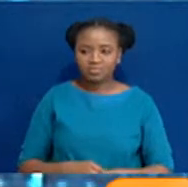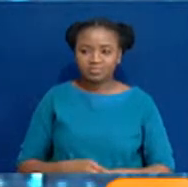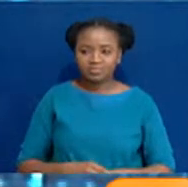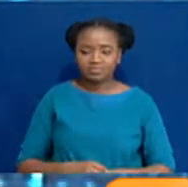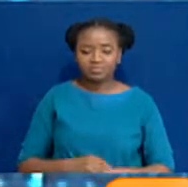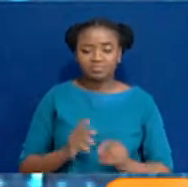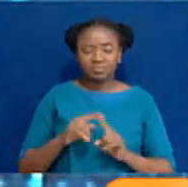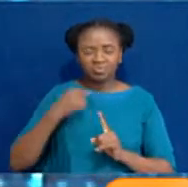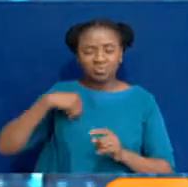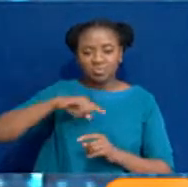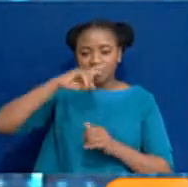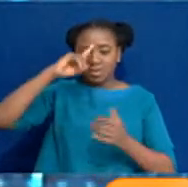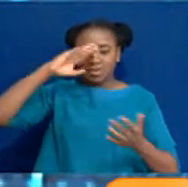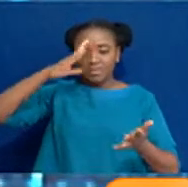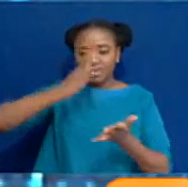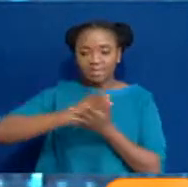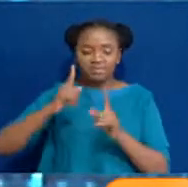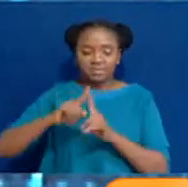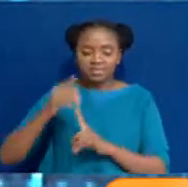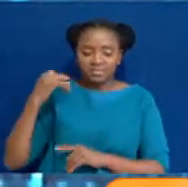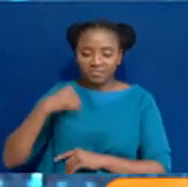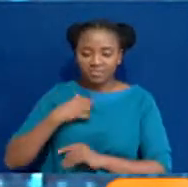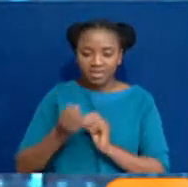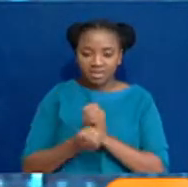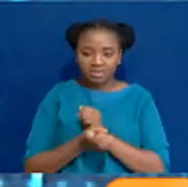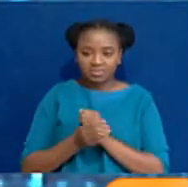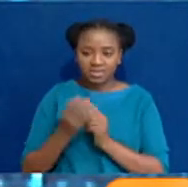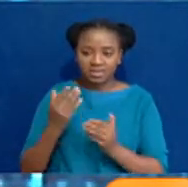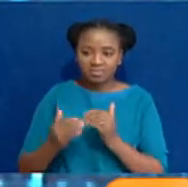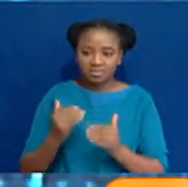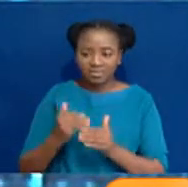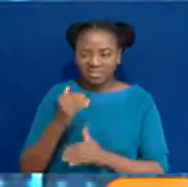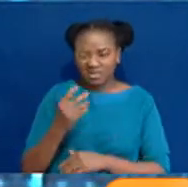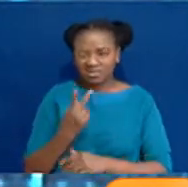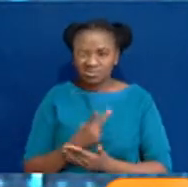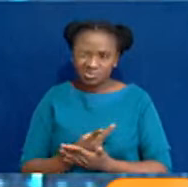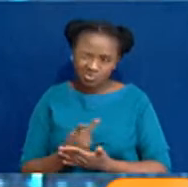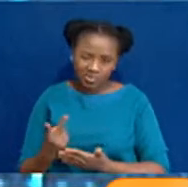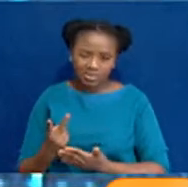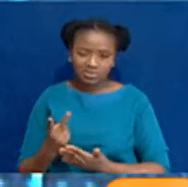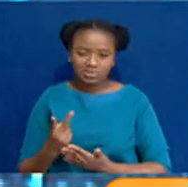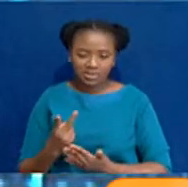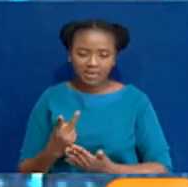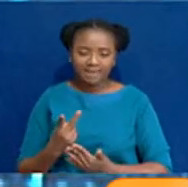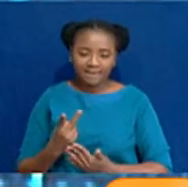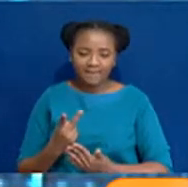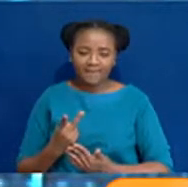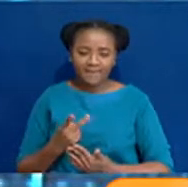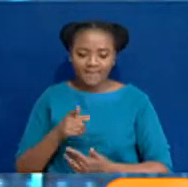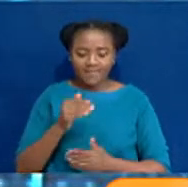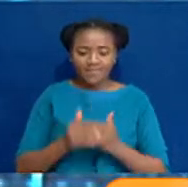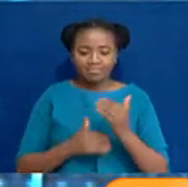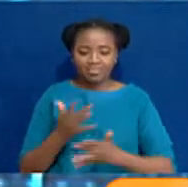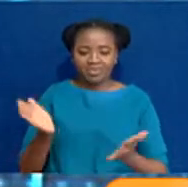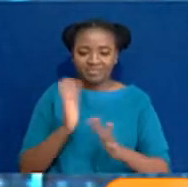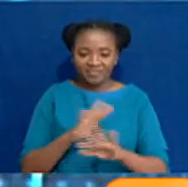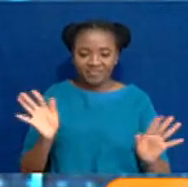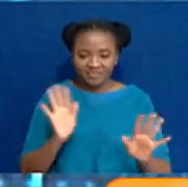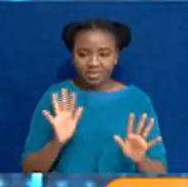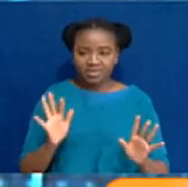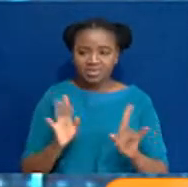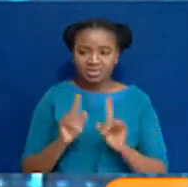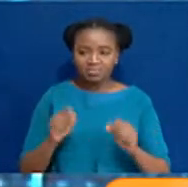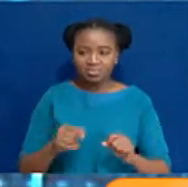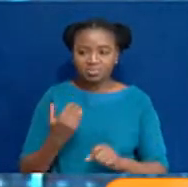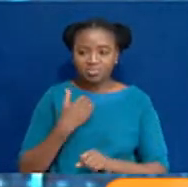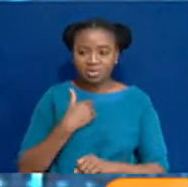And we believe, and I stated the other day, that in another 1 week or 2 weeks maximum, that process should be complete and we should